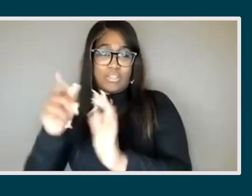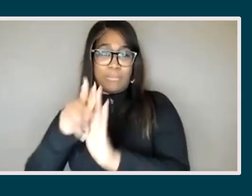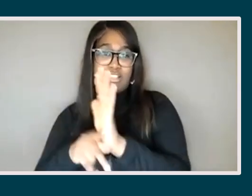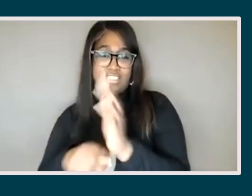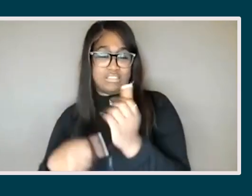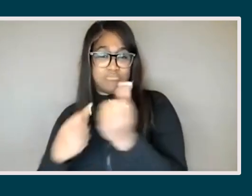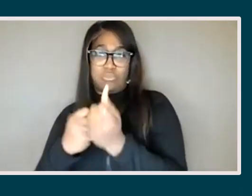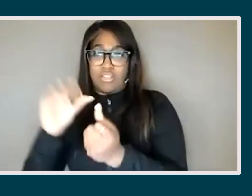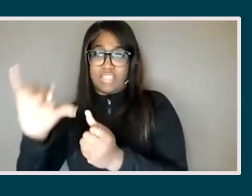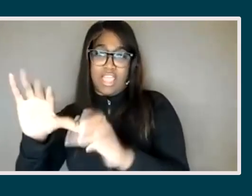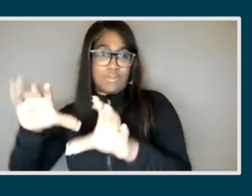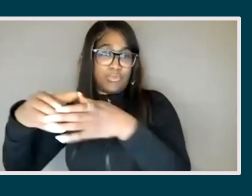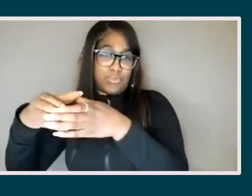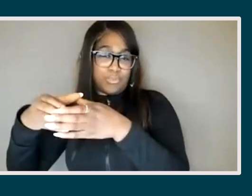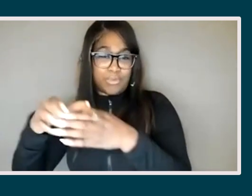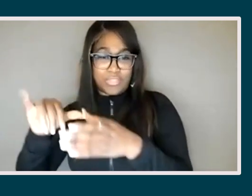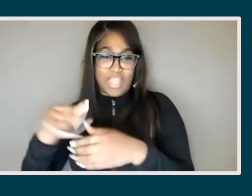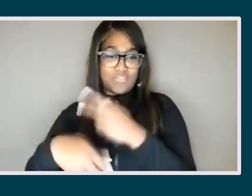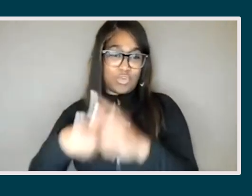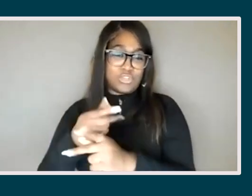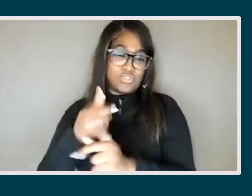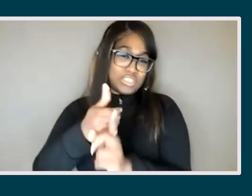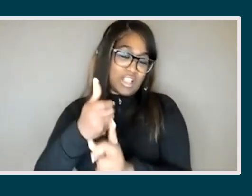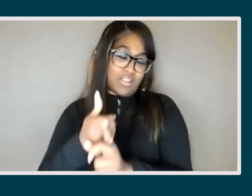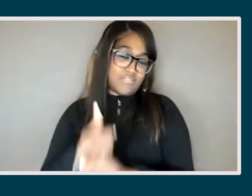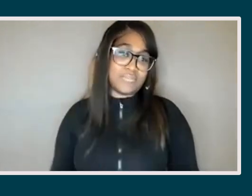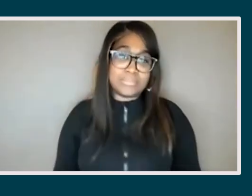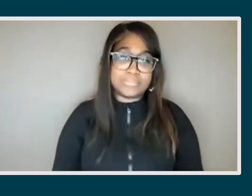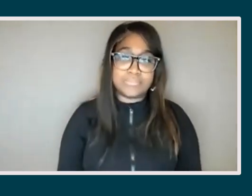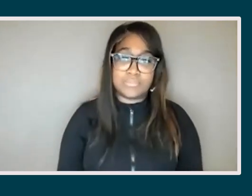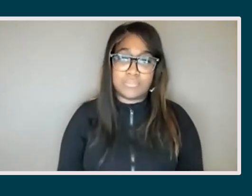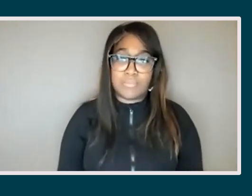for that person or that version of yourself.